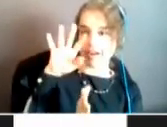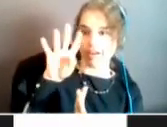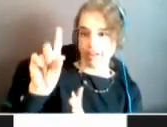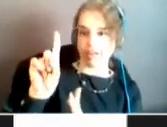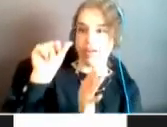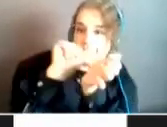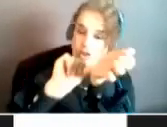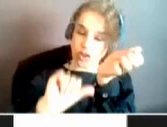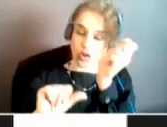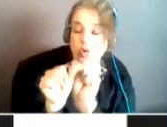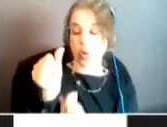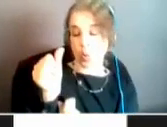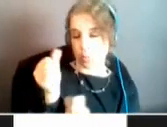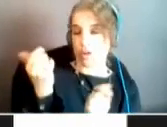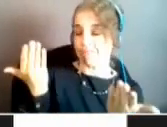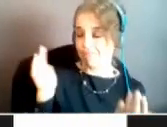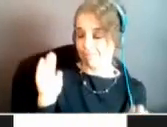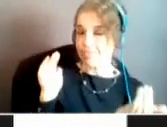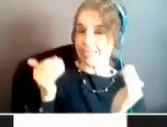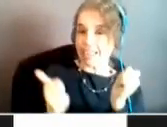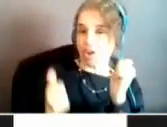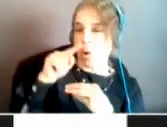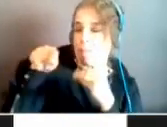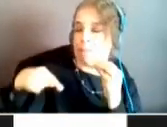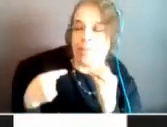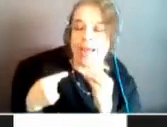23,941 suicide deaths, which was about